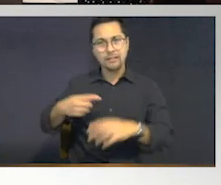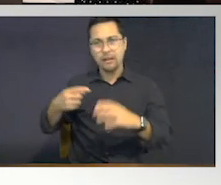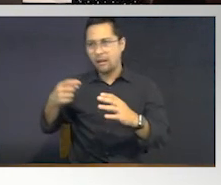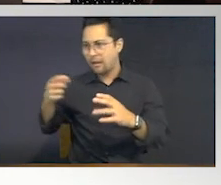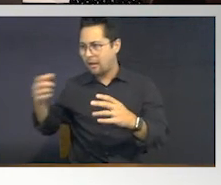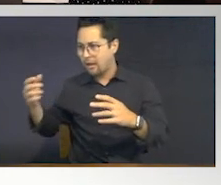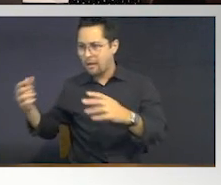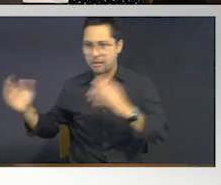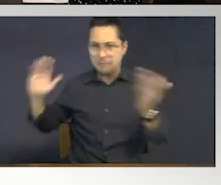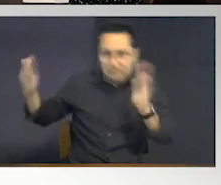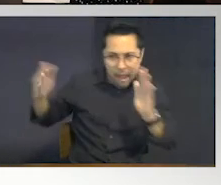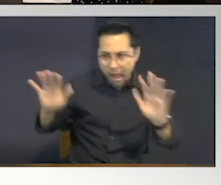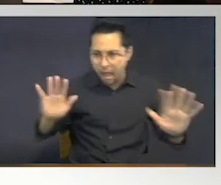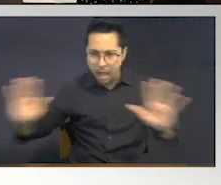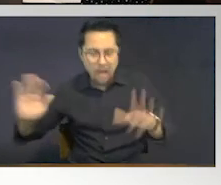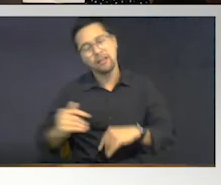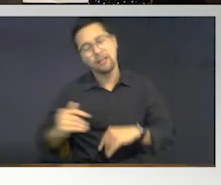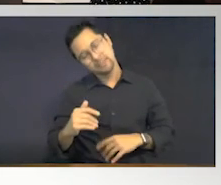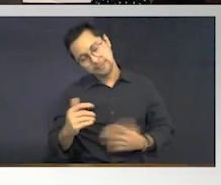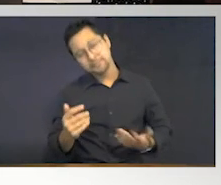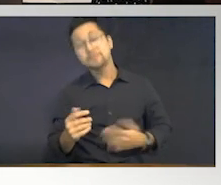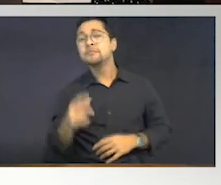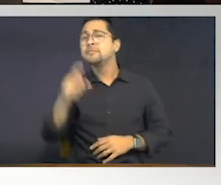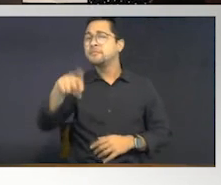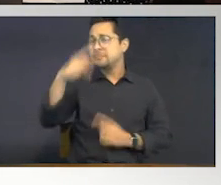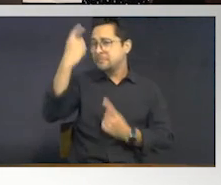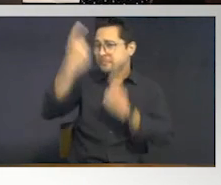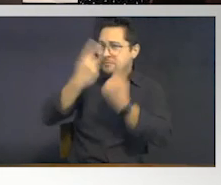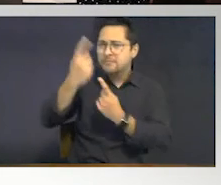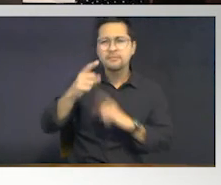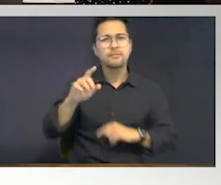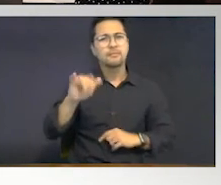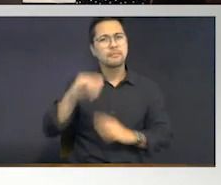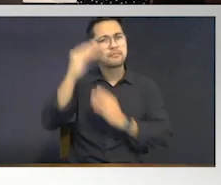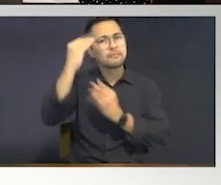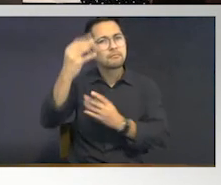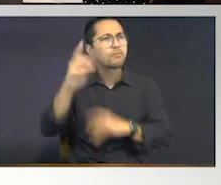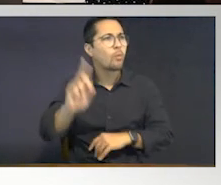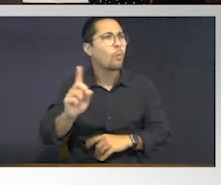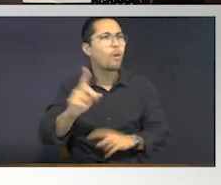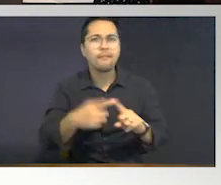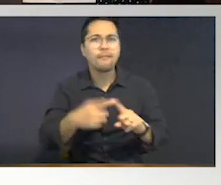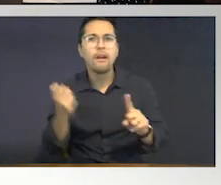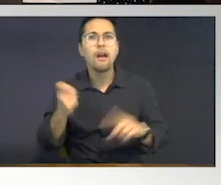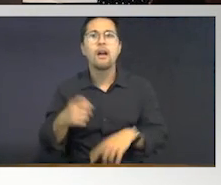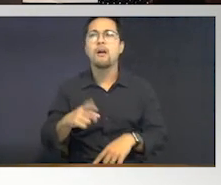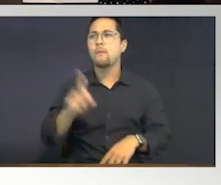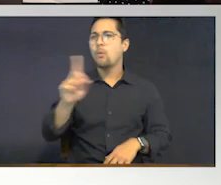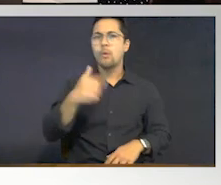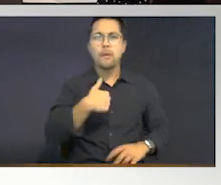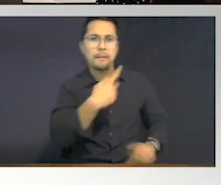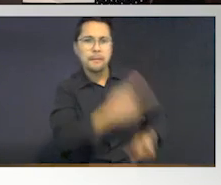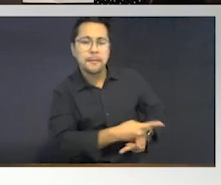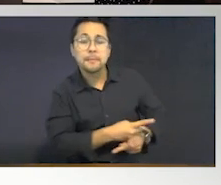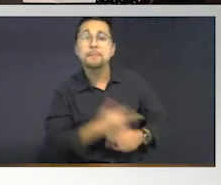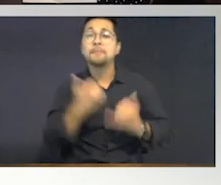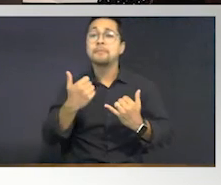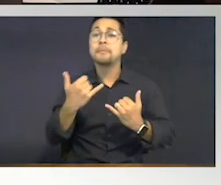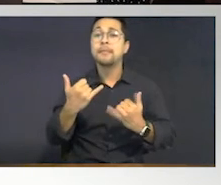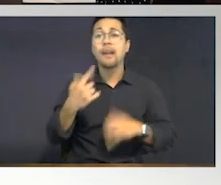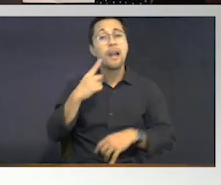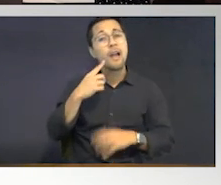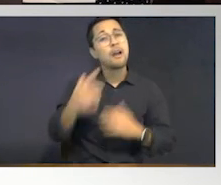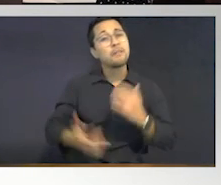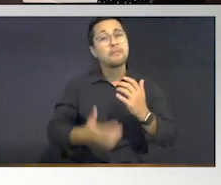things. So think about, you know, where you get your information and where you store it. Nowadays, like so many things are